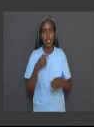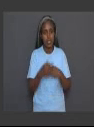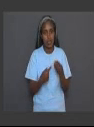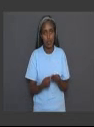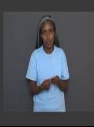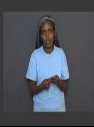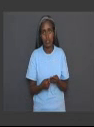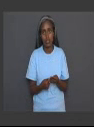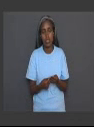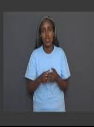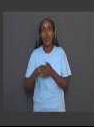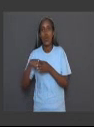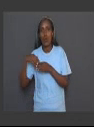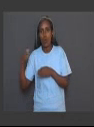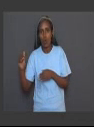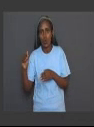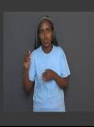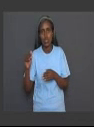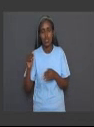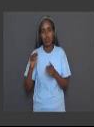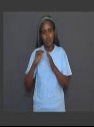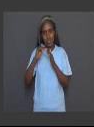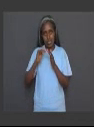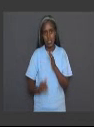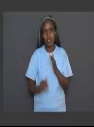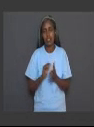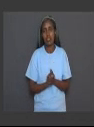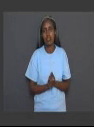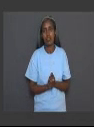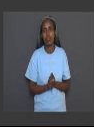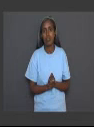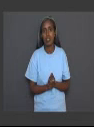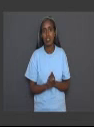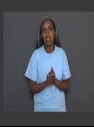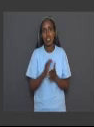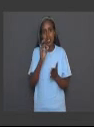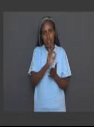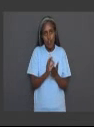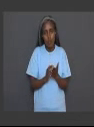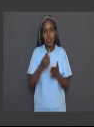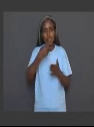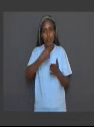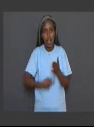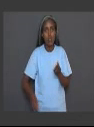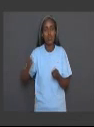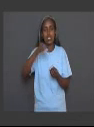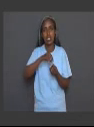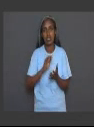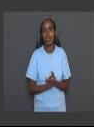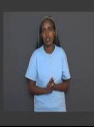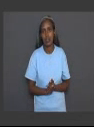Therefore, costs tend to decrease while the firm's value increases.